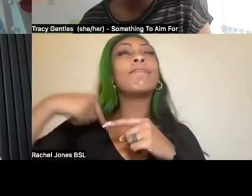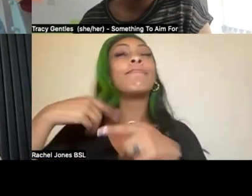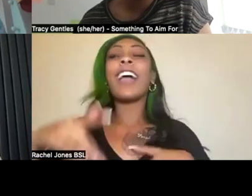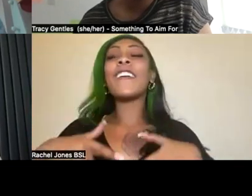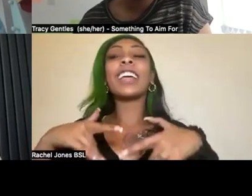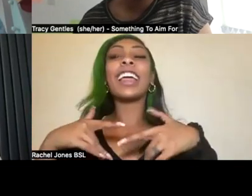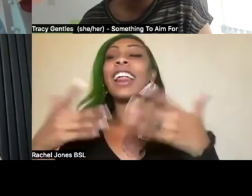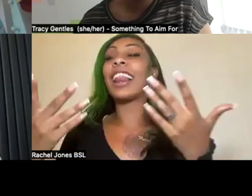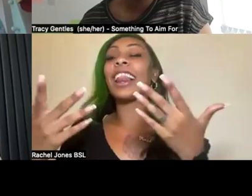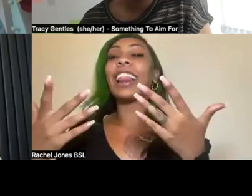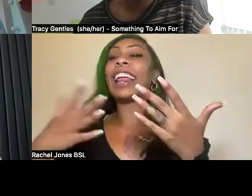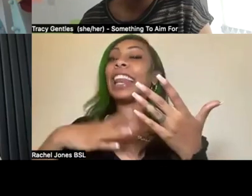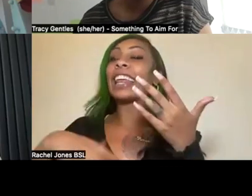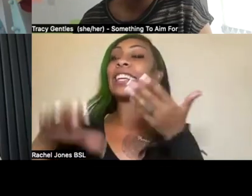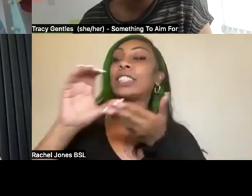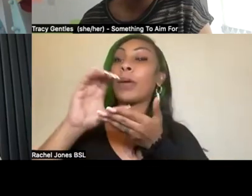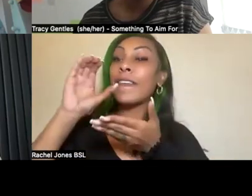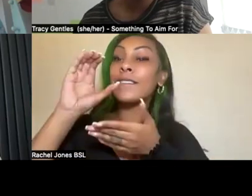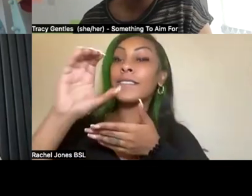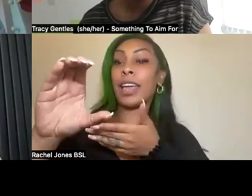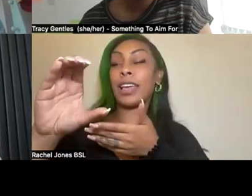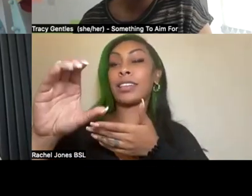need to invest in our freelance community,